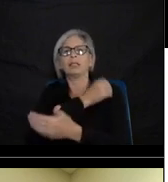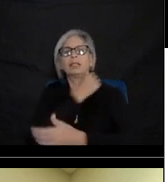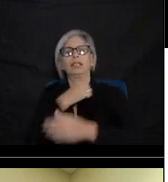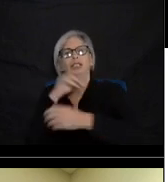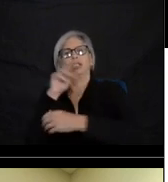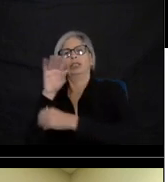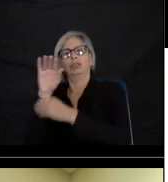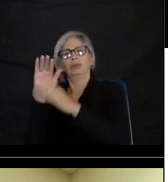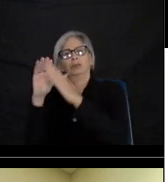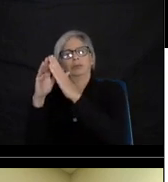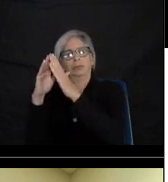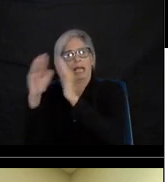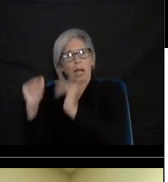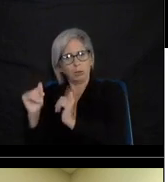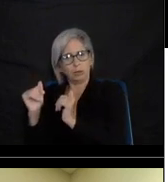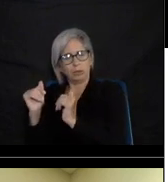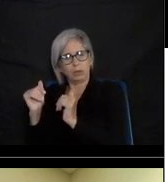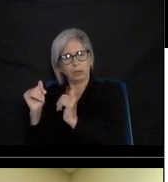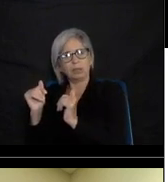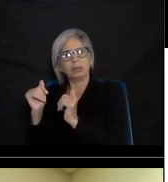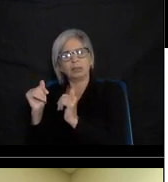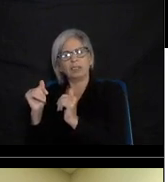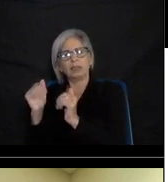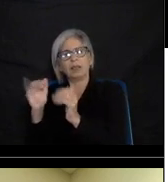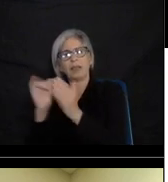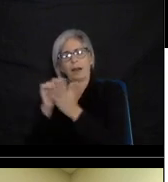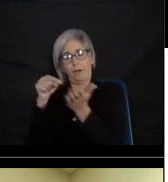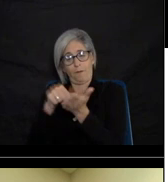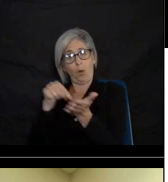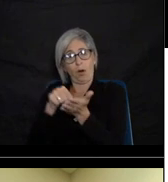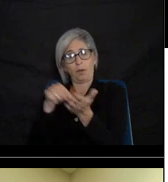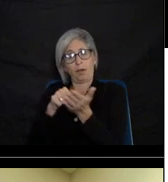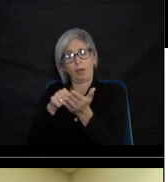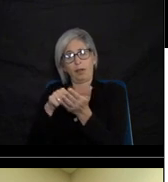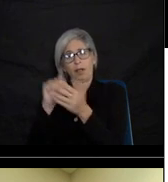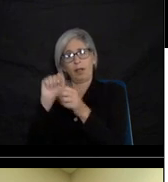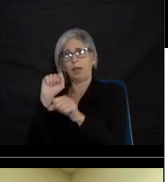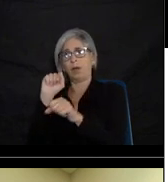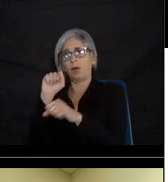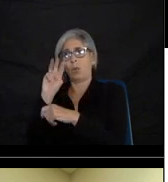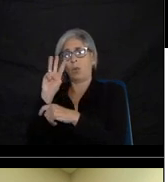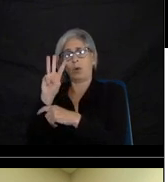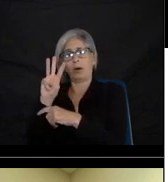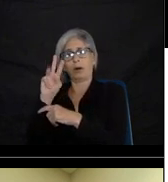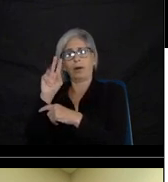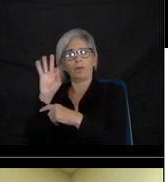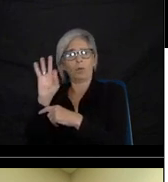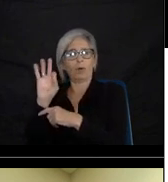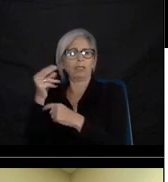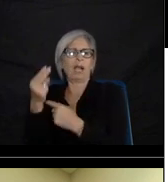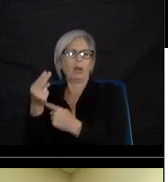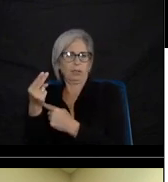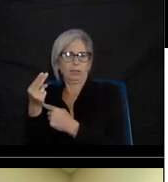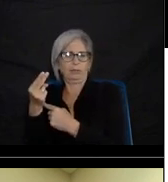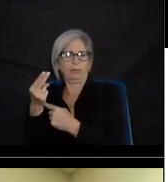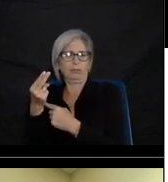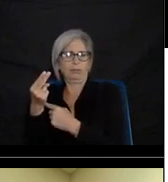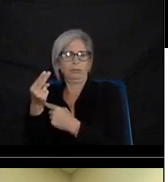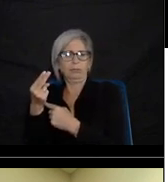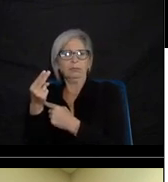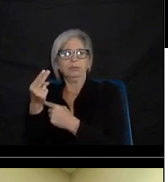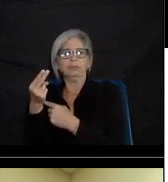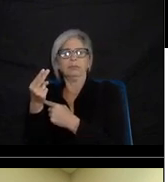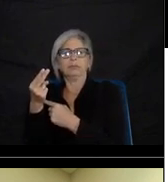units that will be well within the affordable and workforce housing range. And so the first one real quick